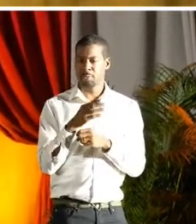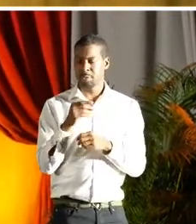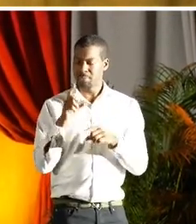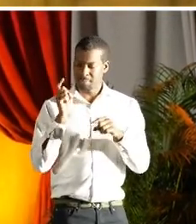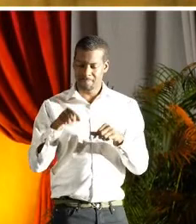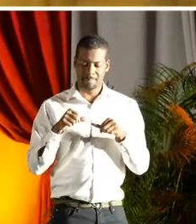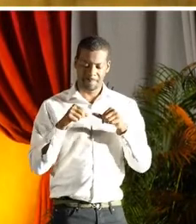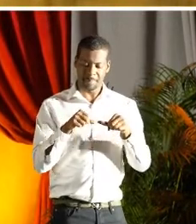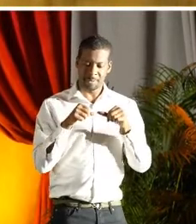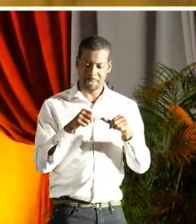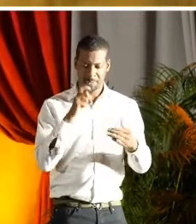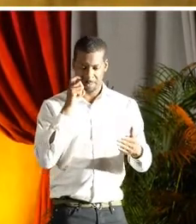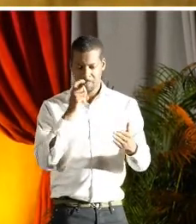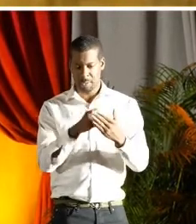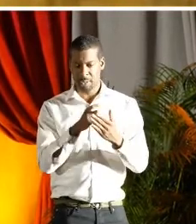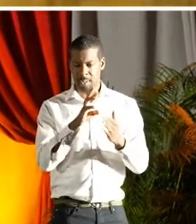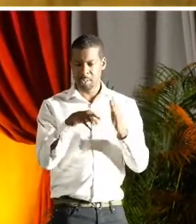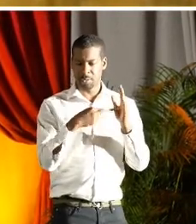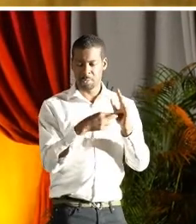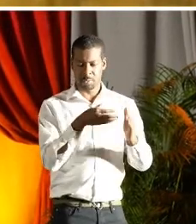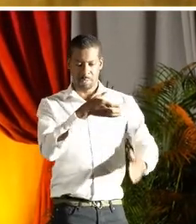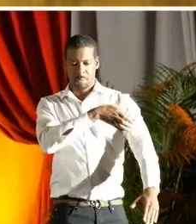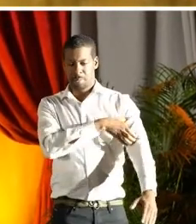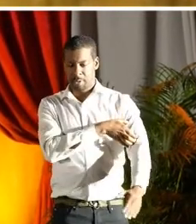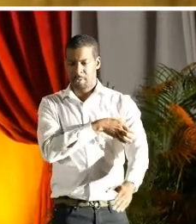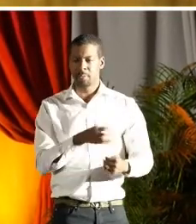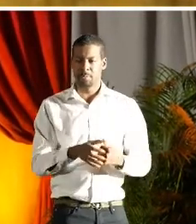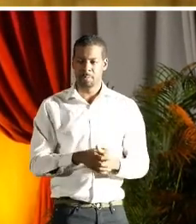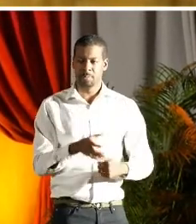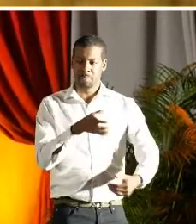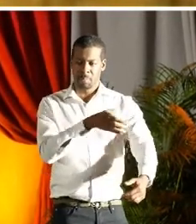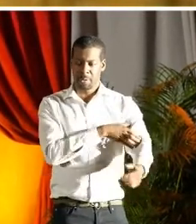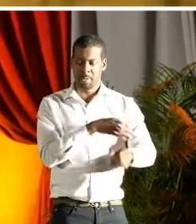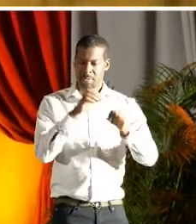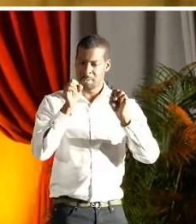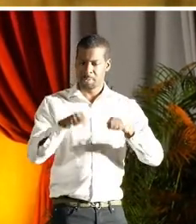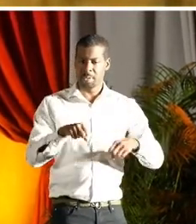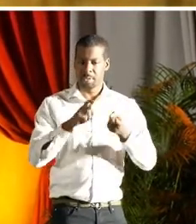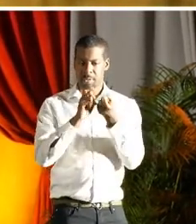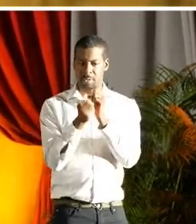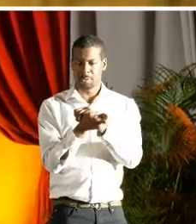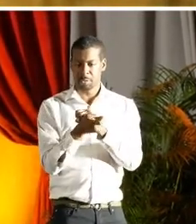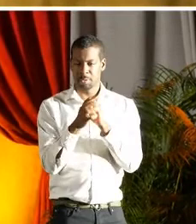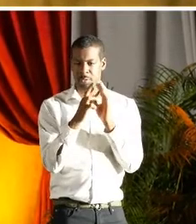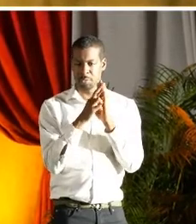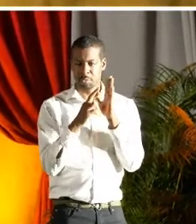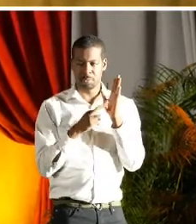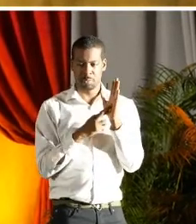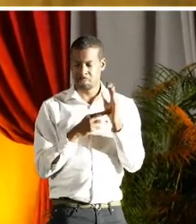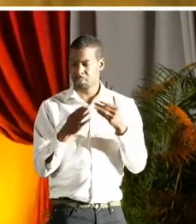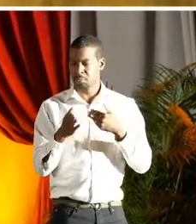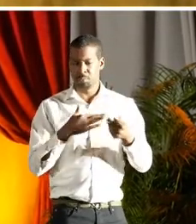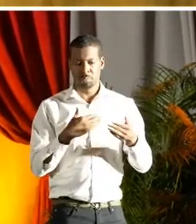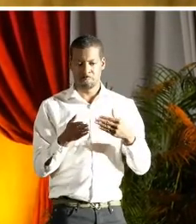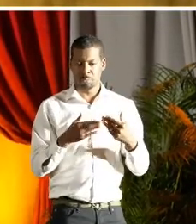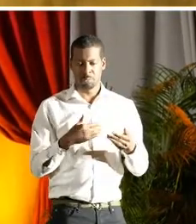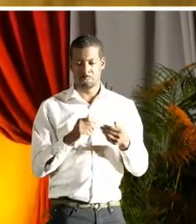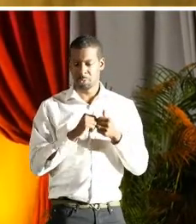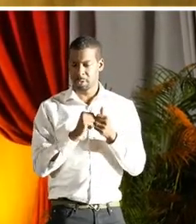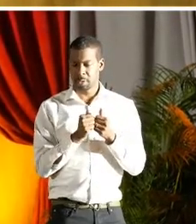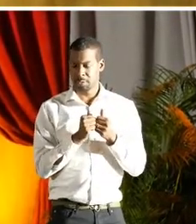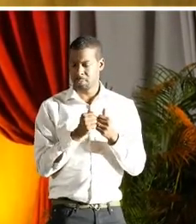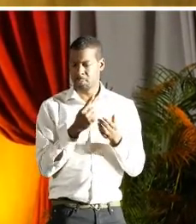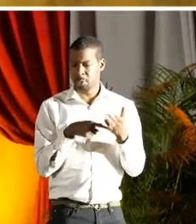constantly recognize the role that power plays. And power is the ability to change the rules. And regardless of the tools that we